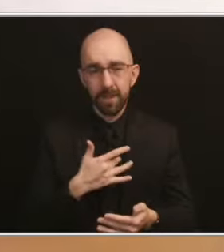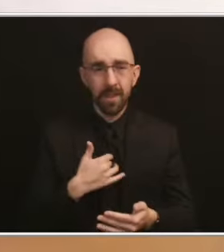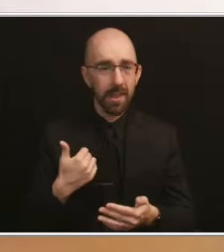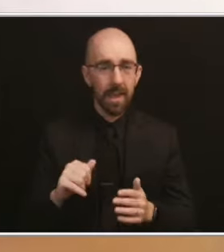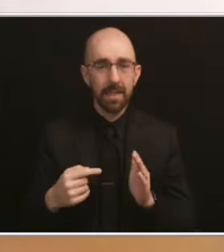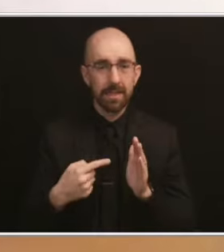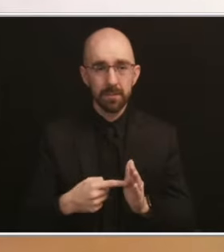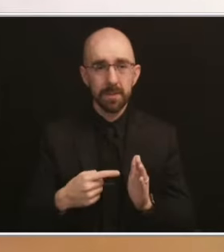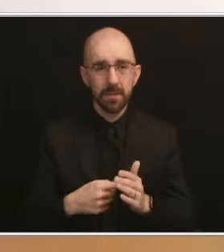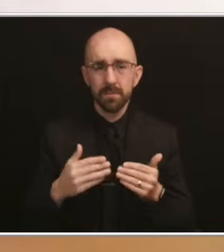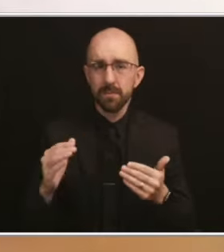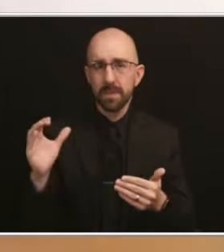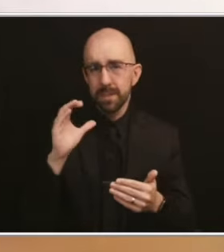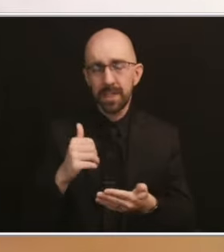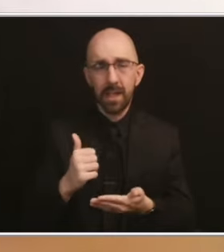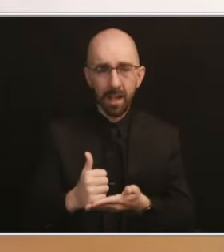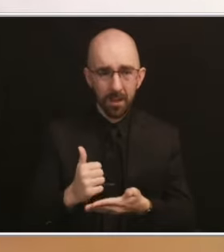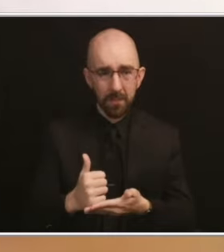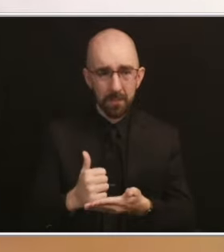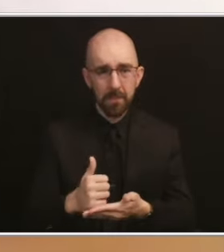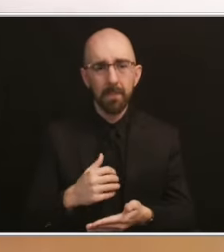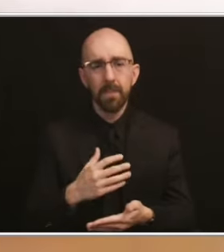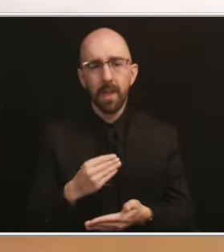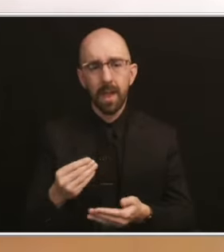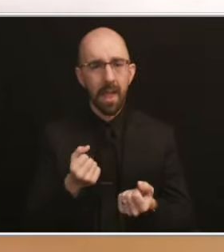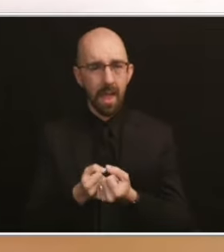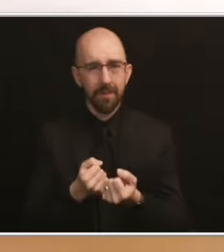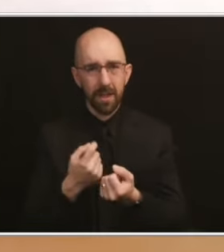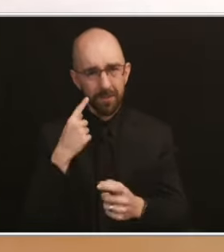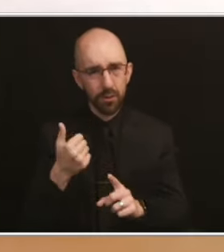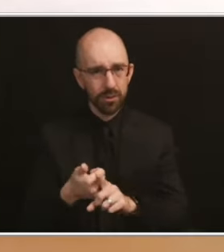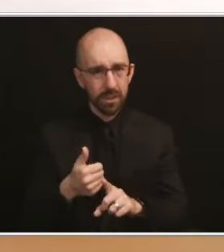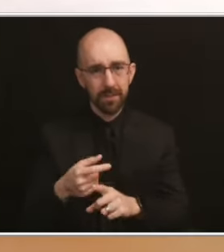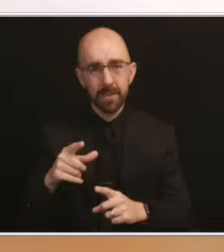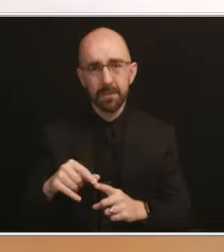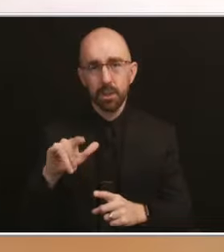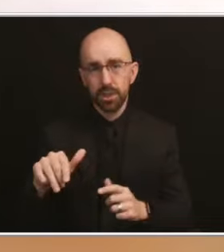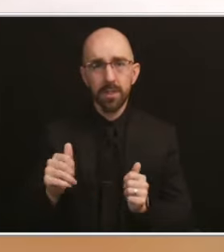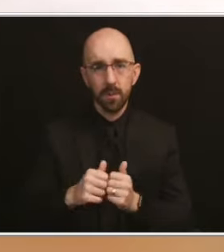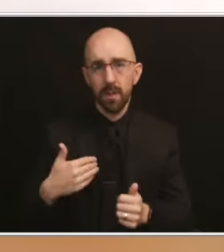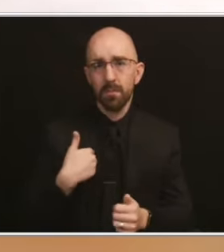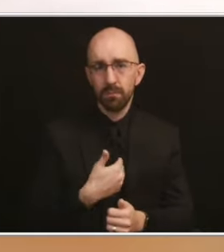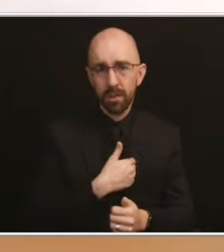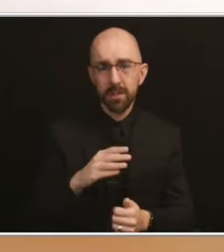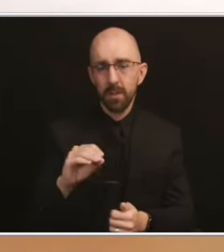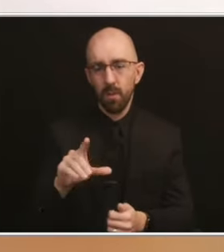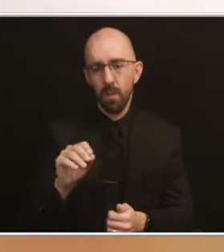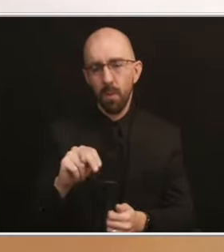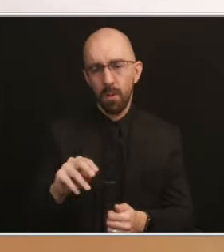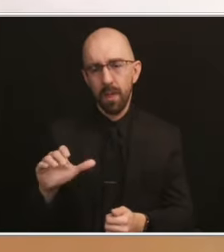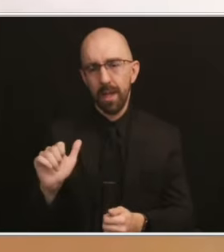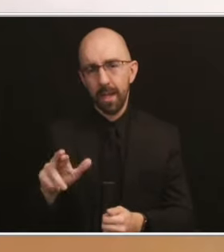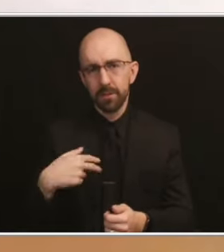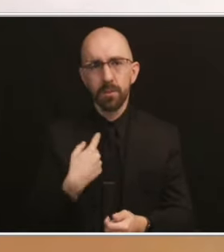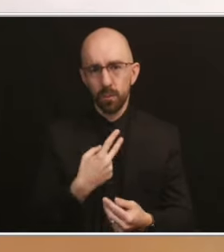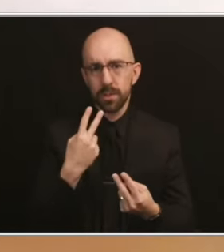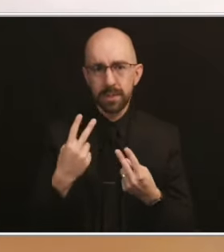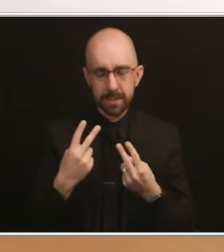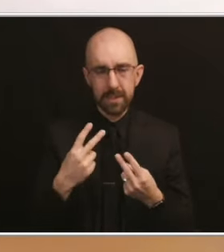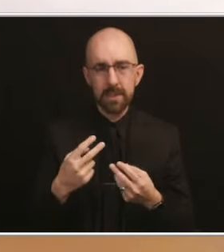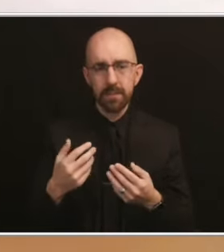symptoms, seek help and advocate for yourself, especially with breast cancer and colon cancer. We are definitely seeing